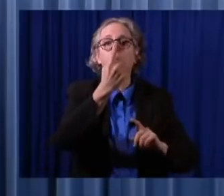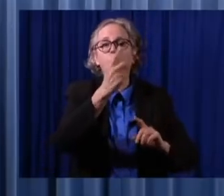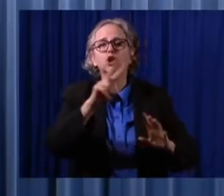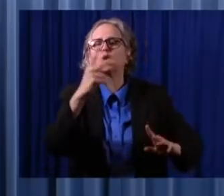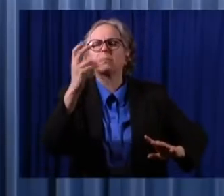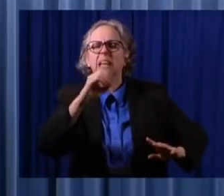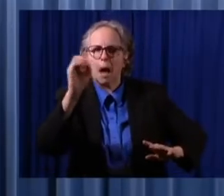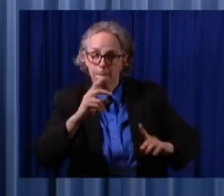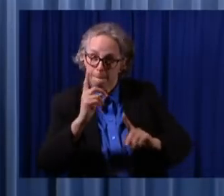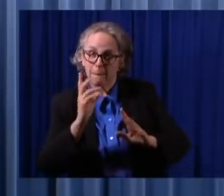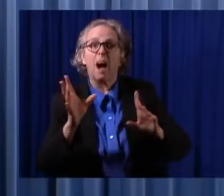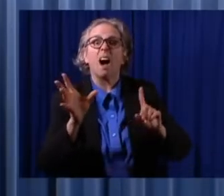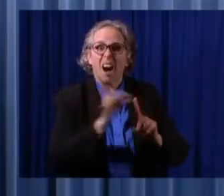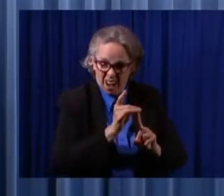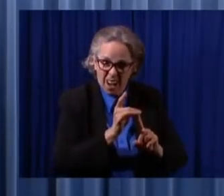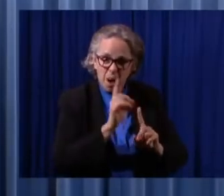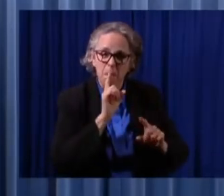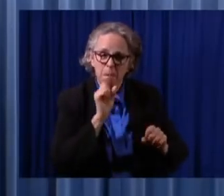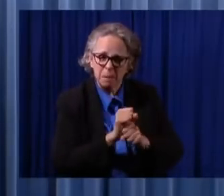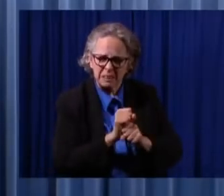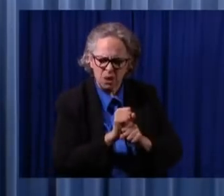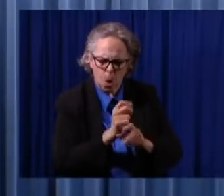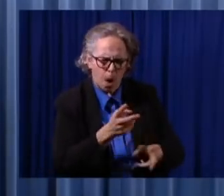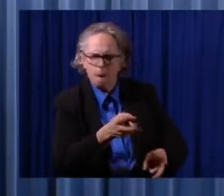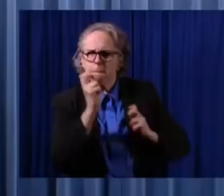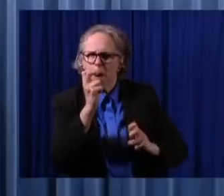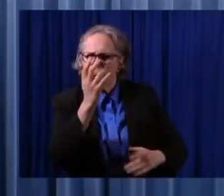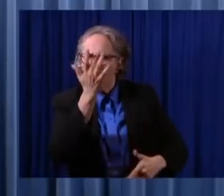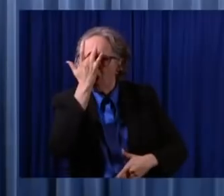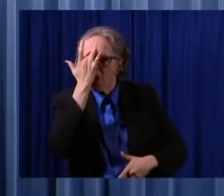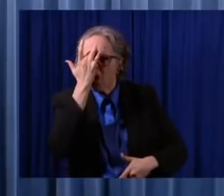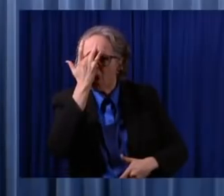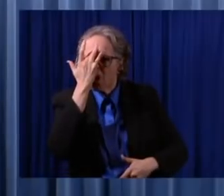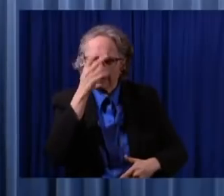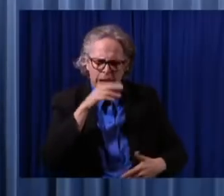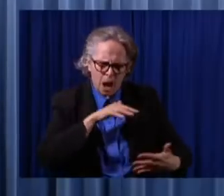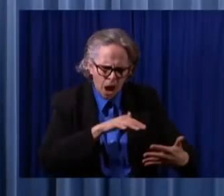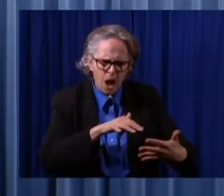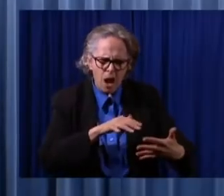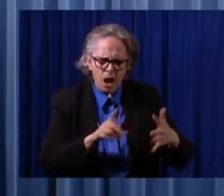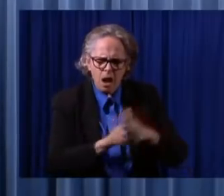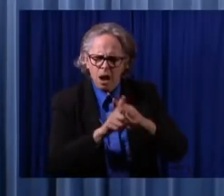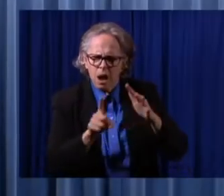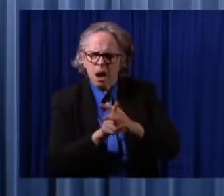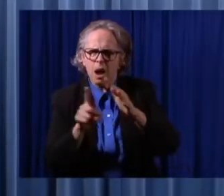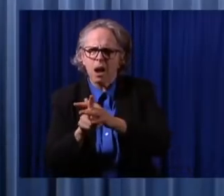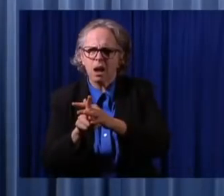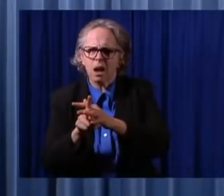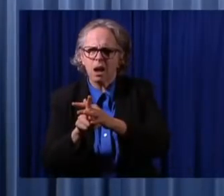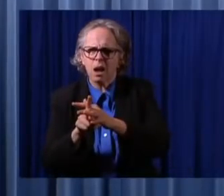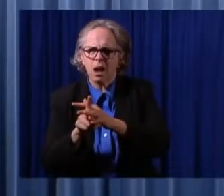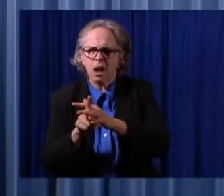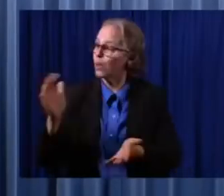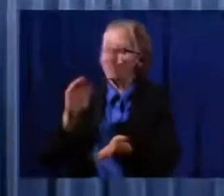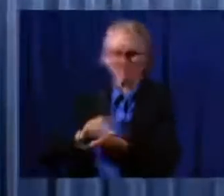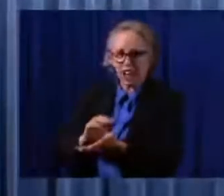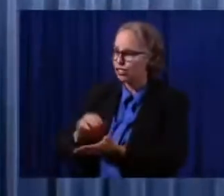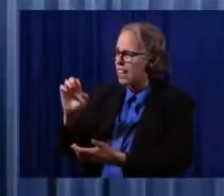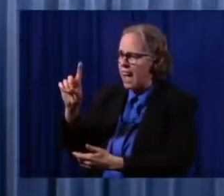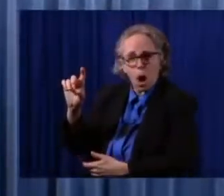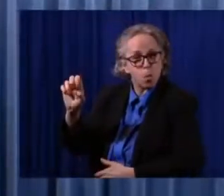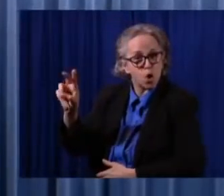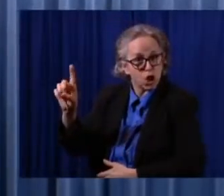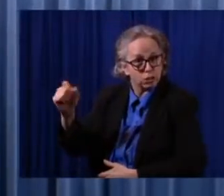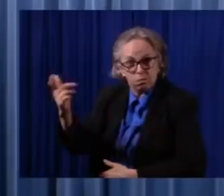Doctor has started to see some changes in that. But Doctor, I wonder if you could first maybe start in talking about